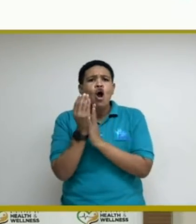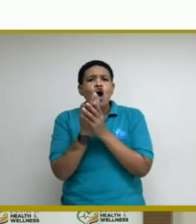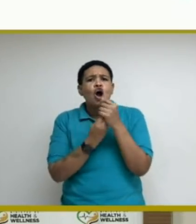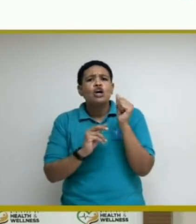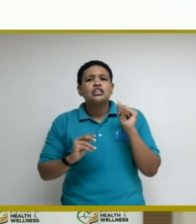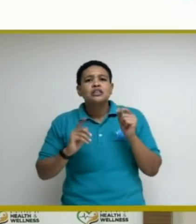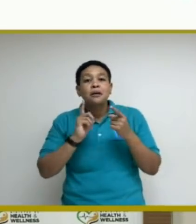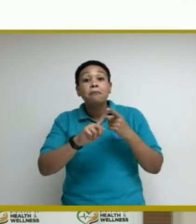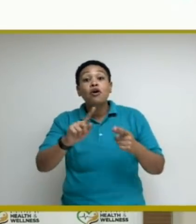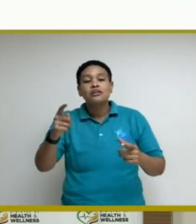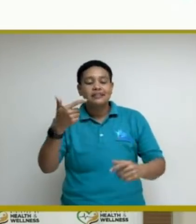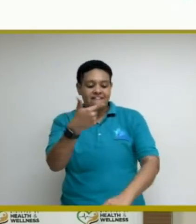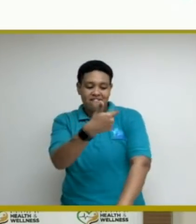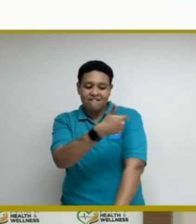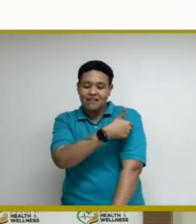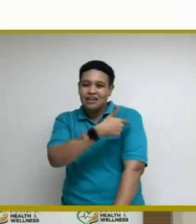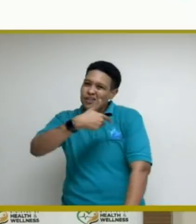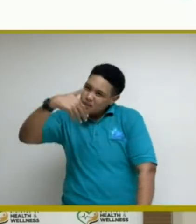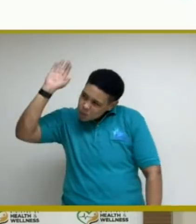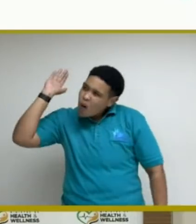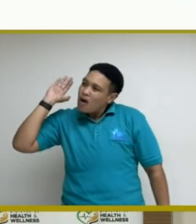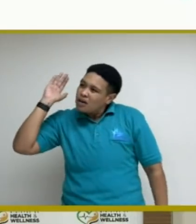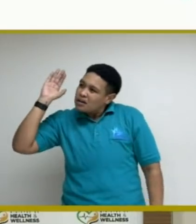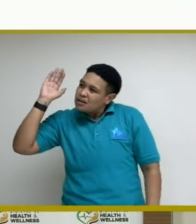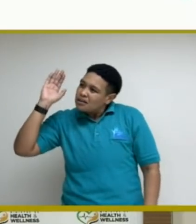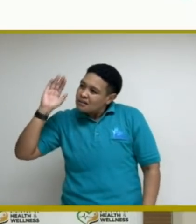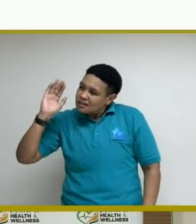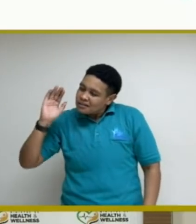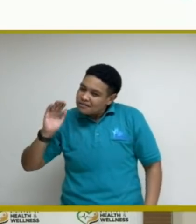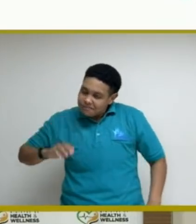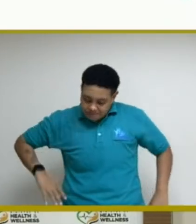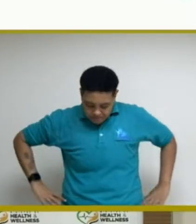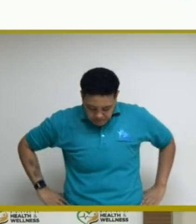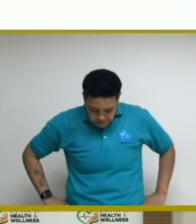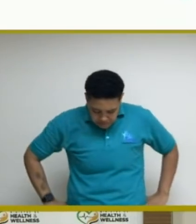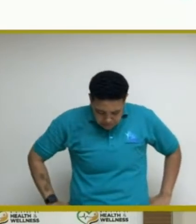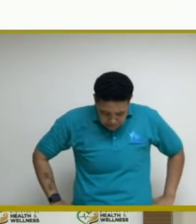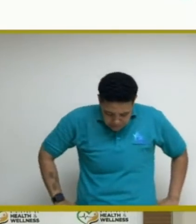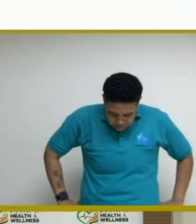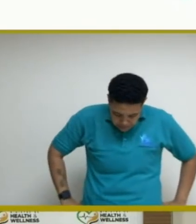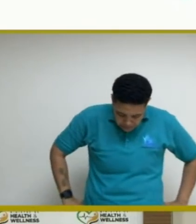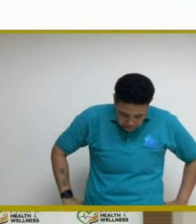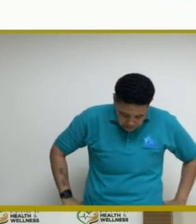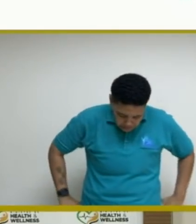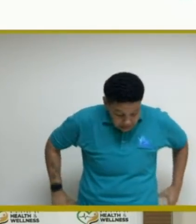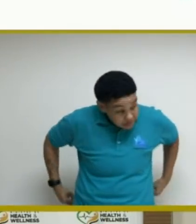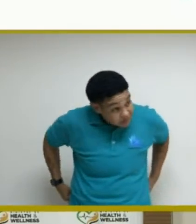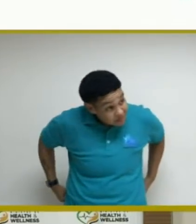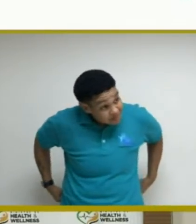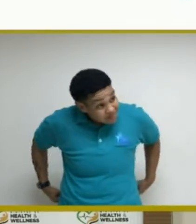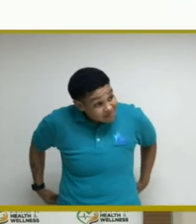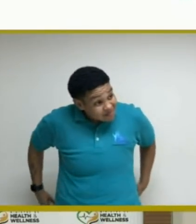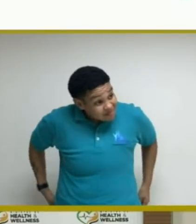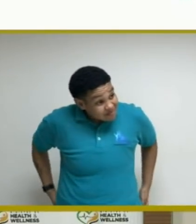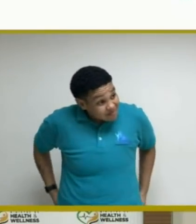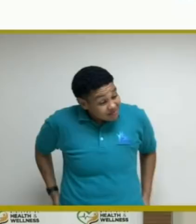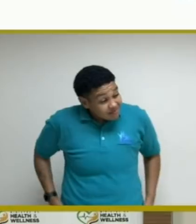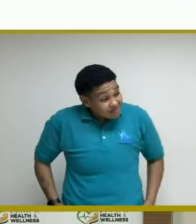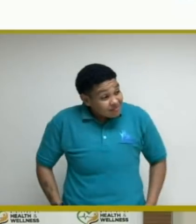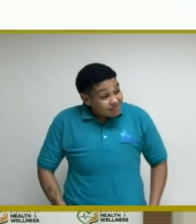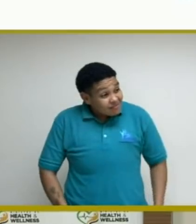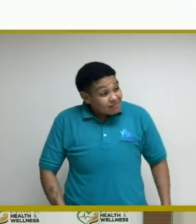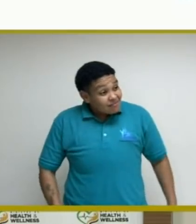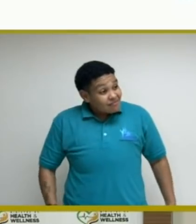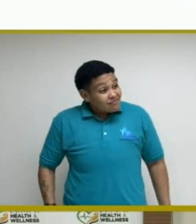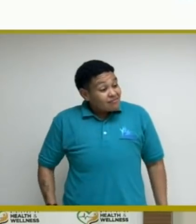getting vaccinated against COVID-19 as soon as possible. And speaking about vaccination,